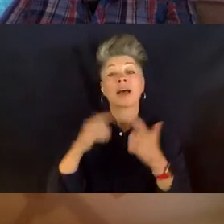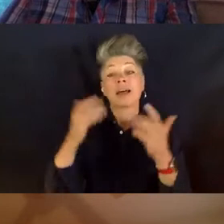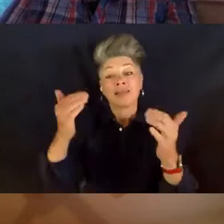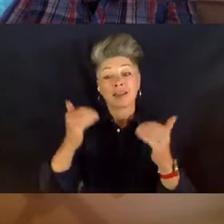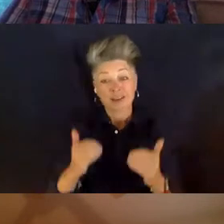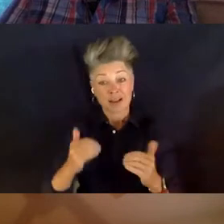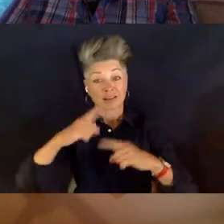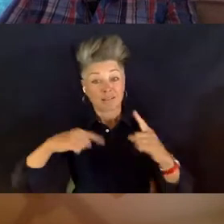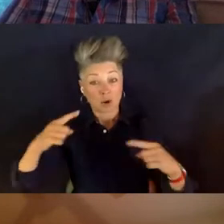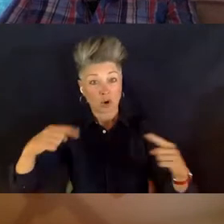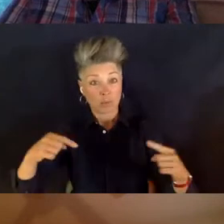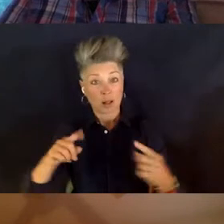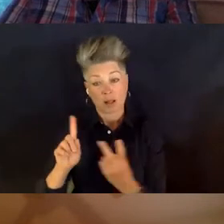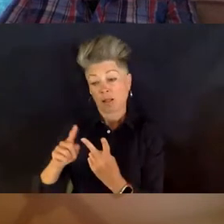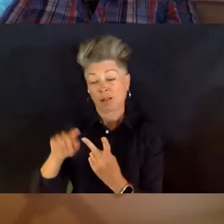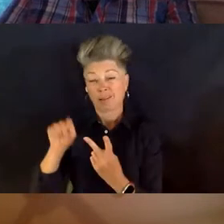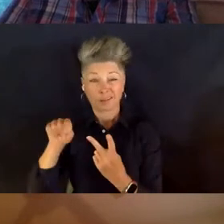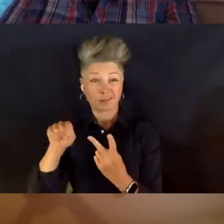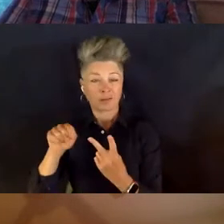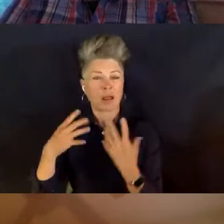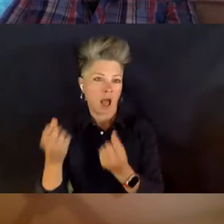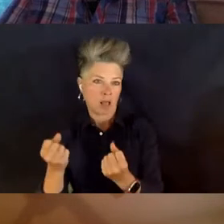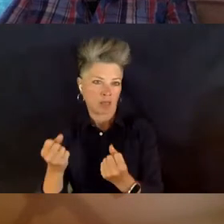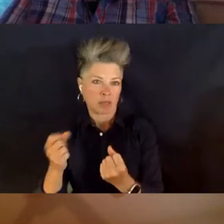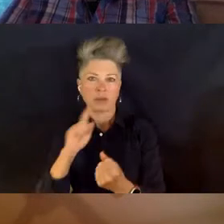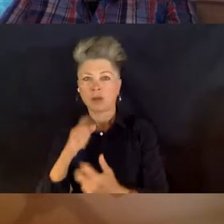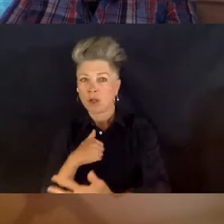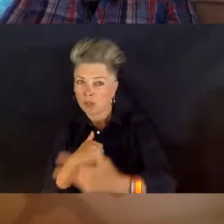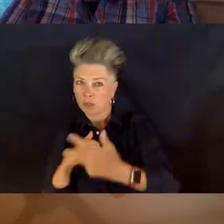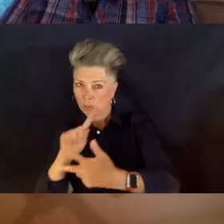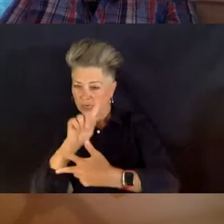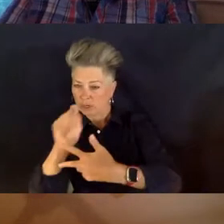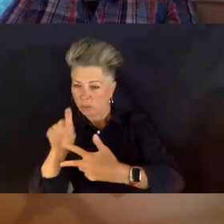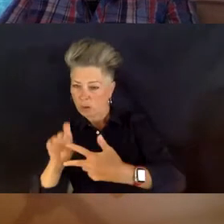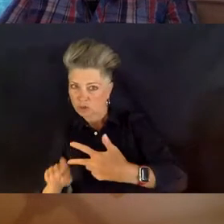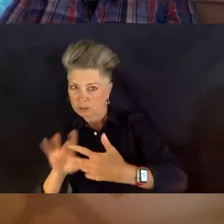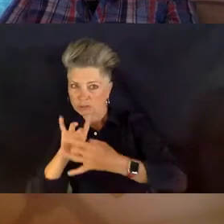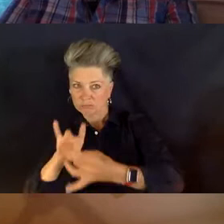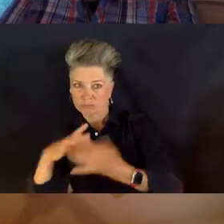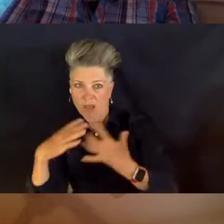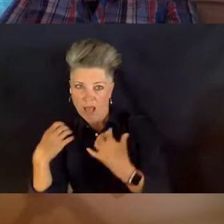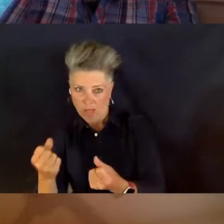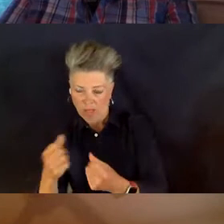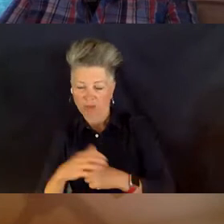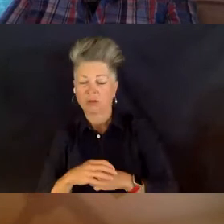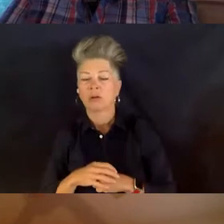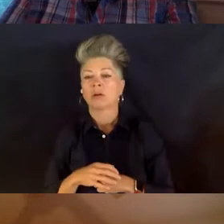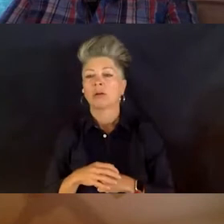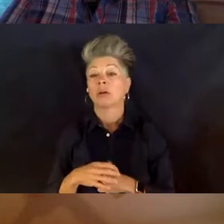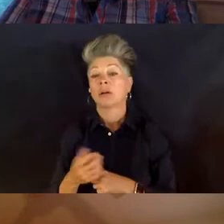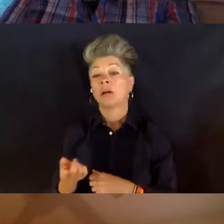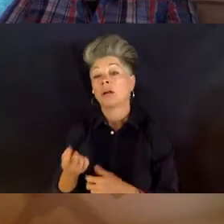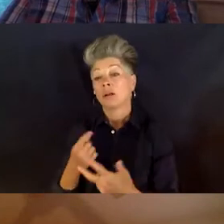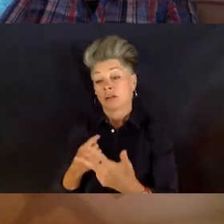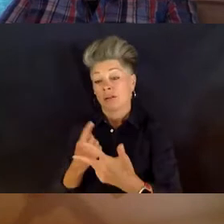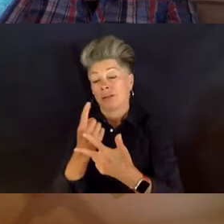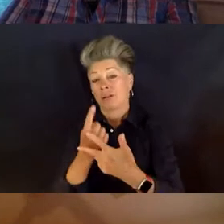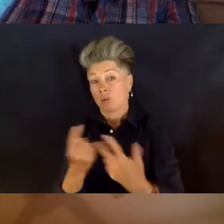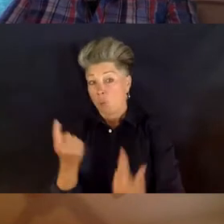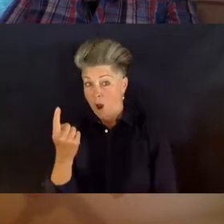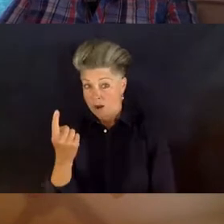at was for health, and there were 3 questions that pertained to health. The one that I chose